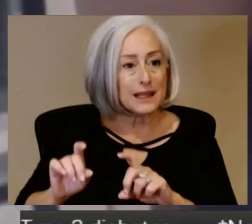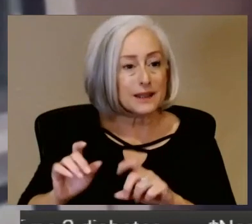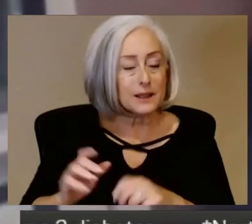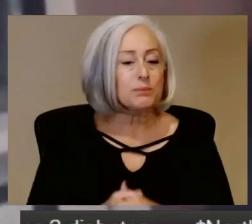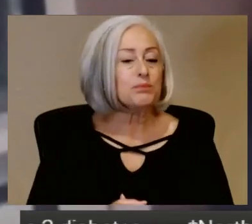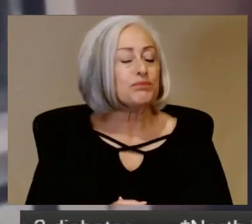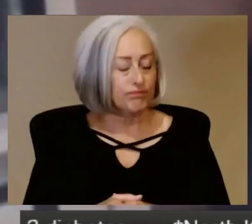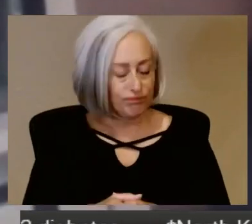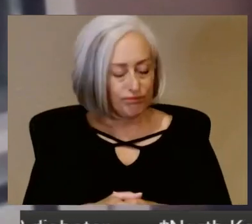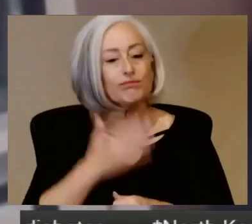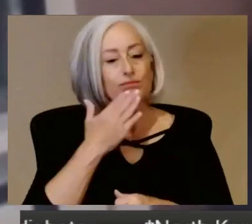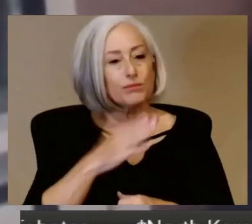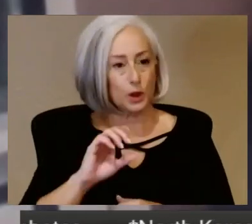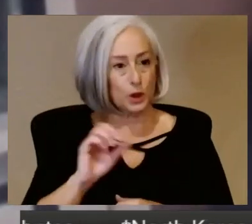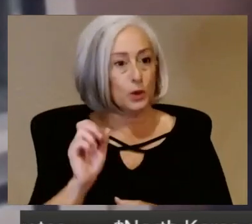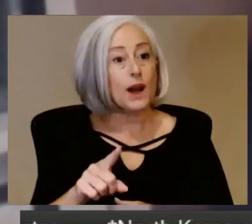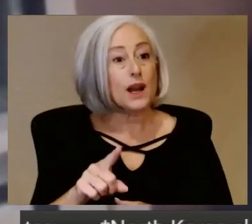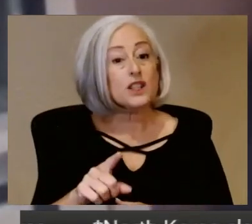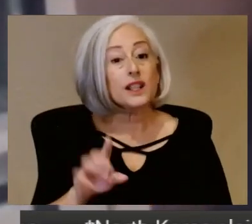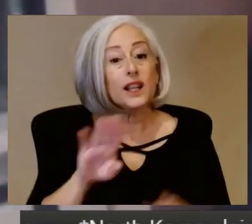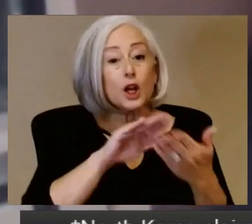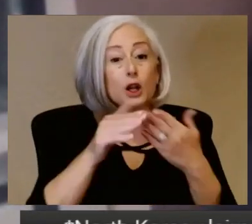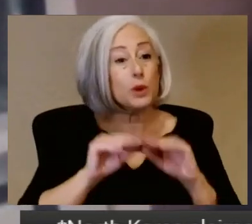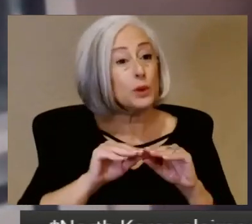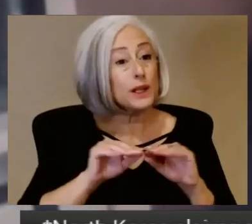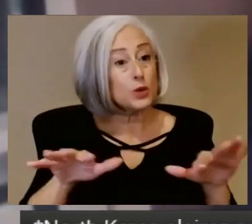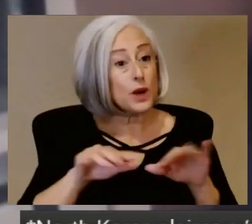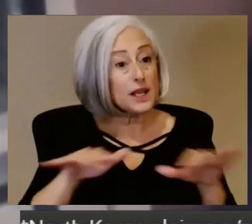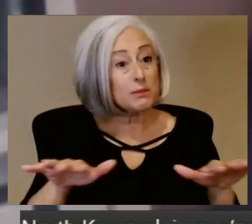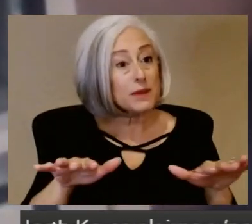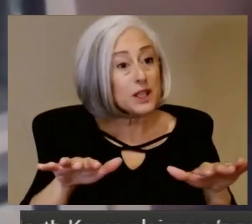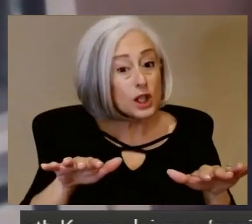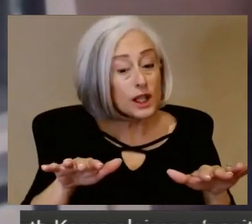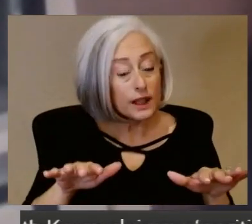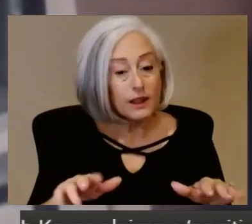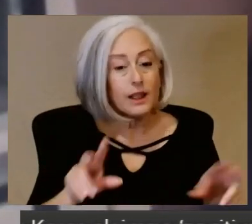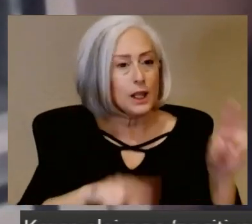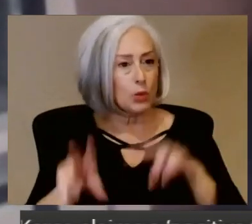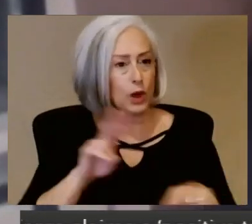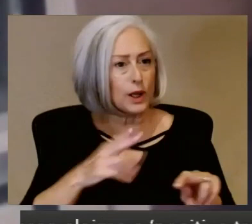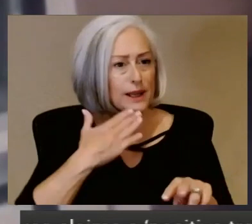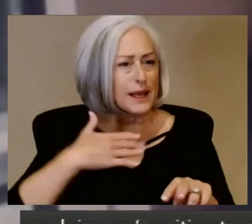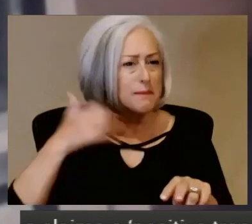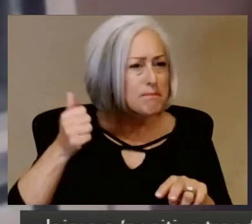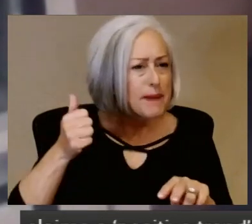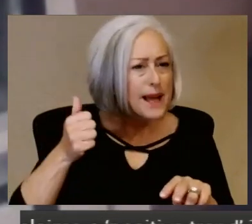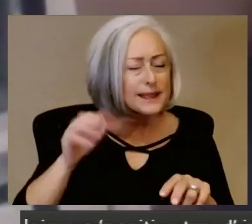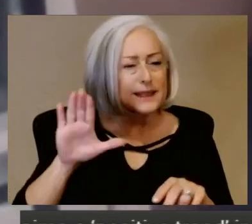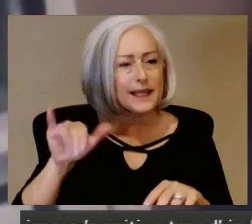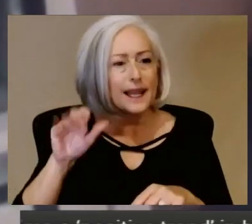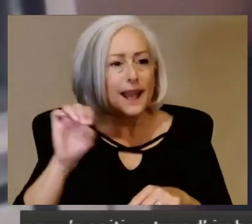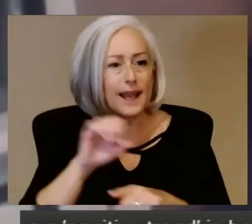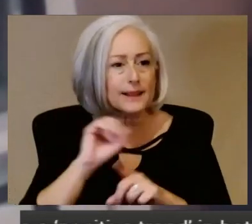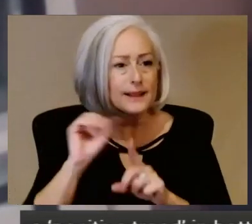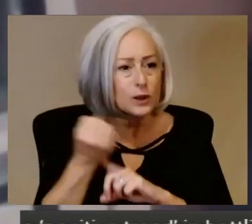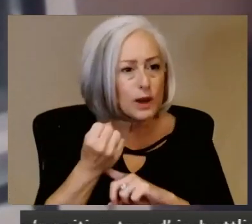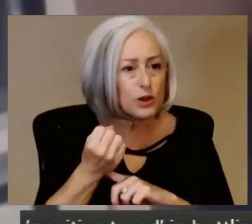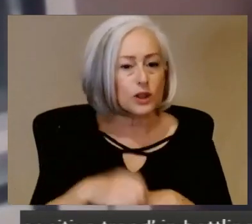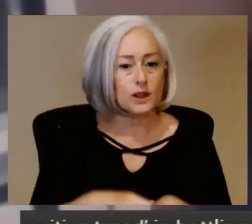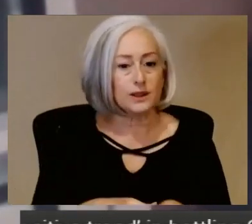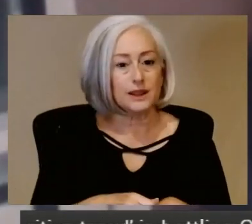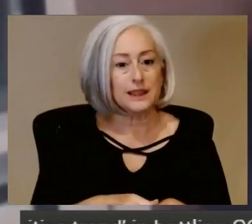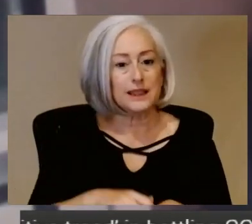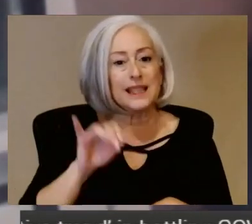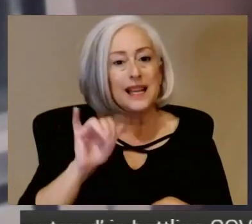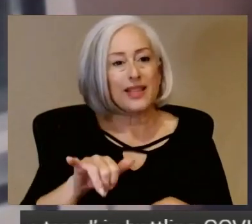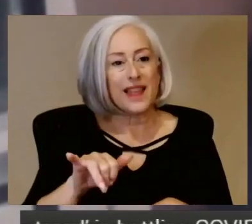look at things like community transmission levels, we're really kind of looking at the best possible case scenario. And even that is kind of bleak at the